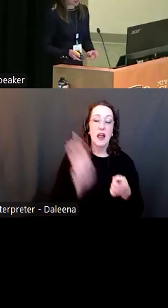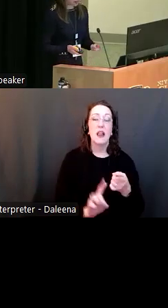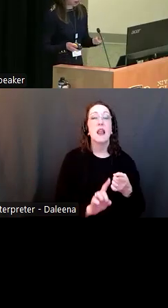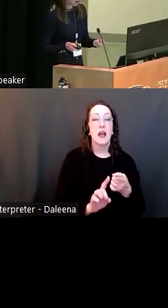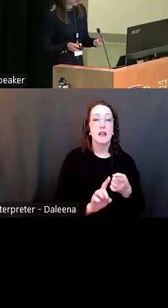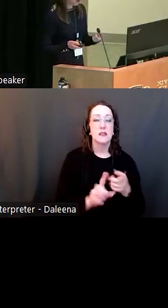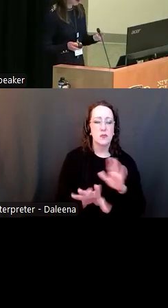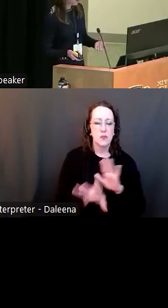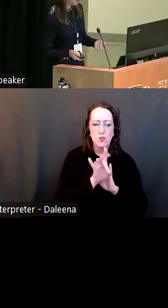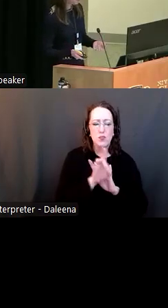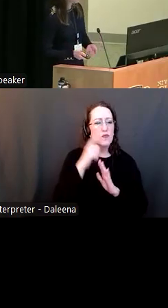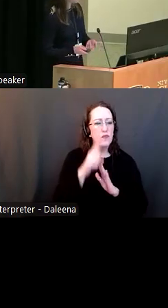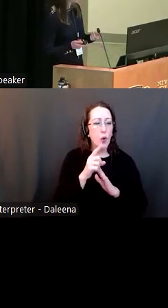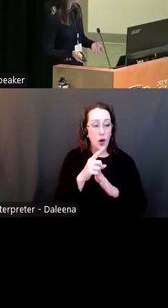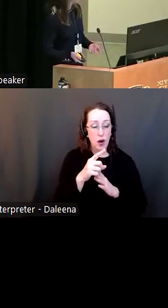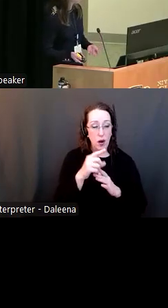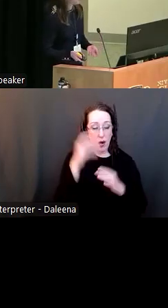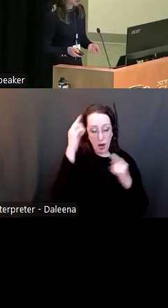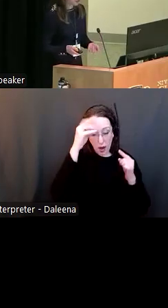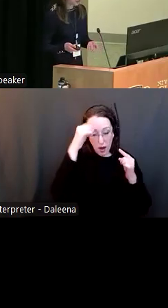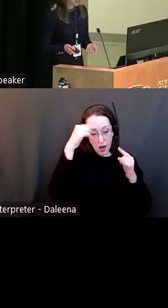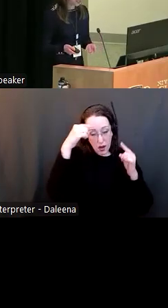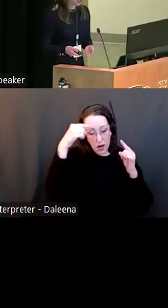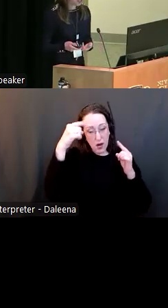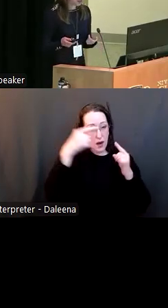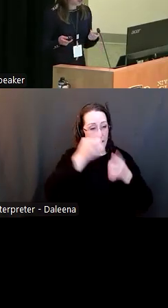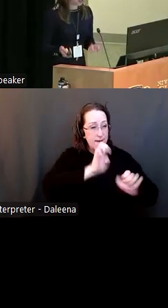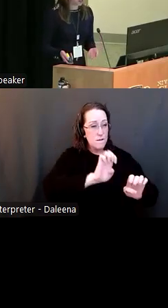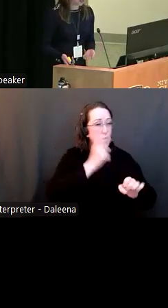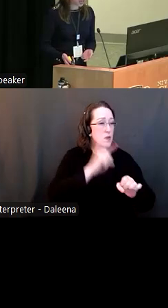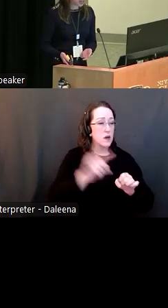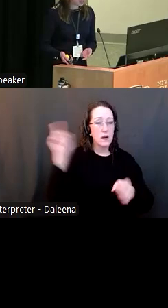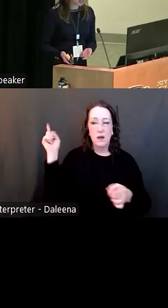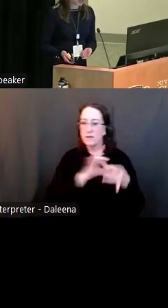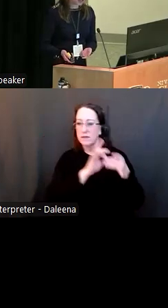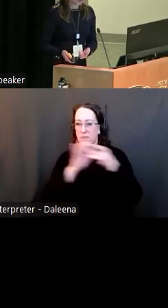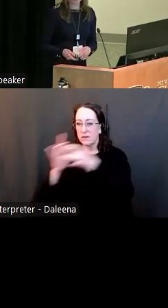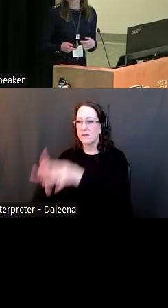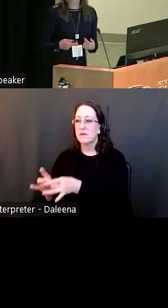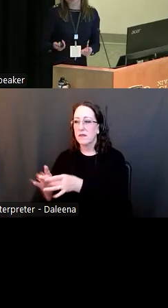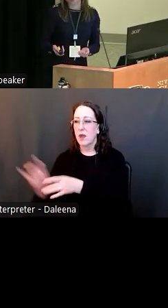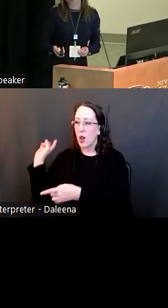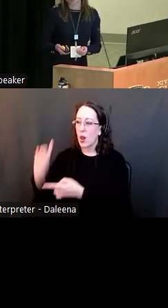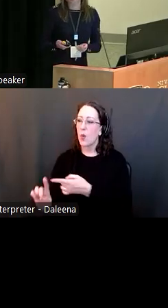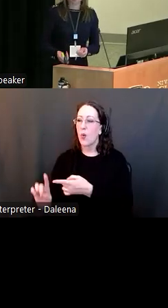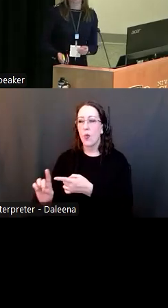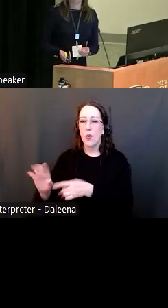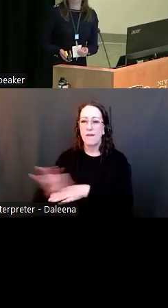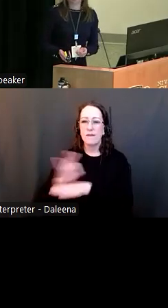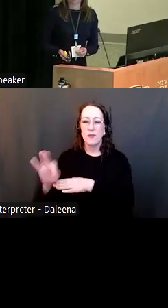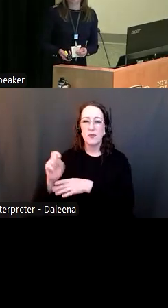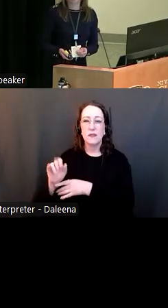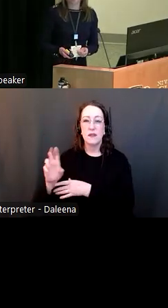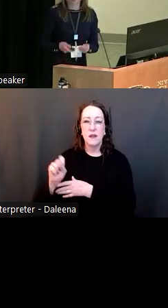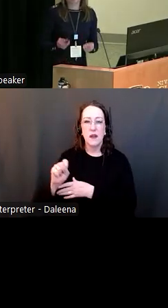expend cognitive effort was currently related to lower functional status through its relationship with greater